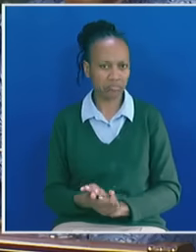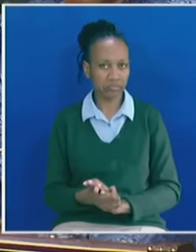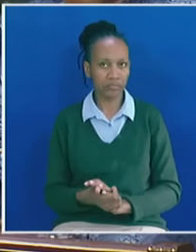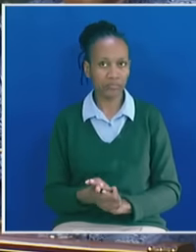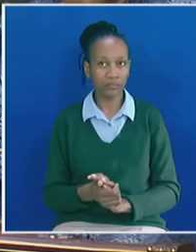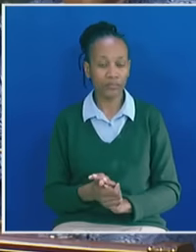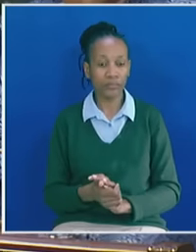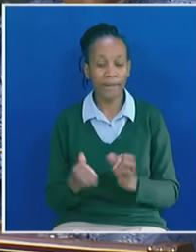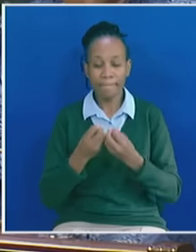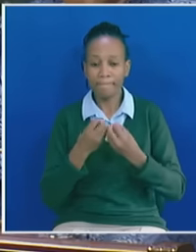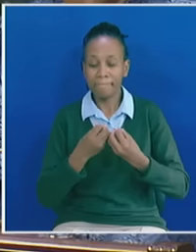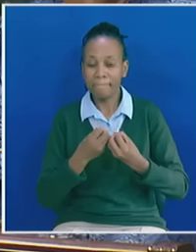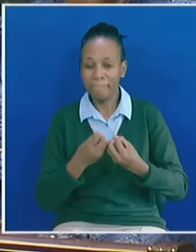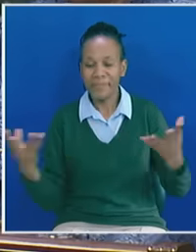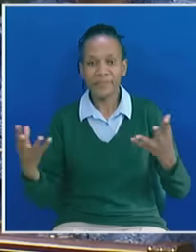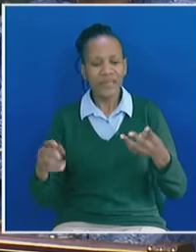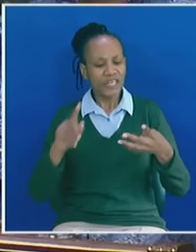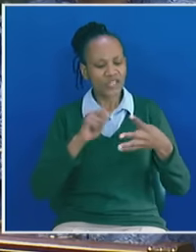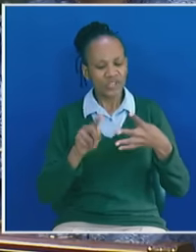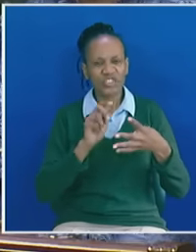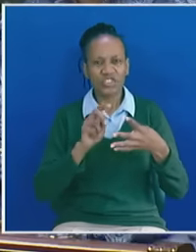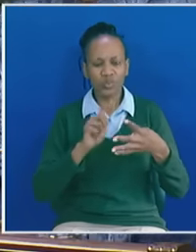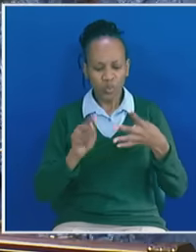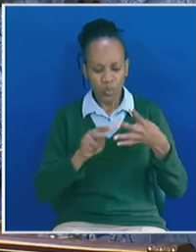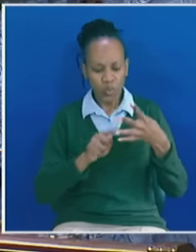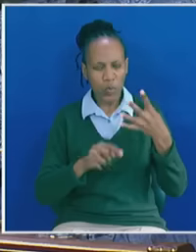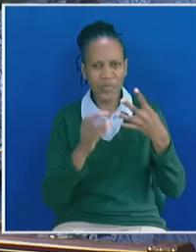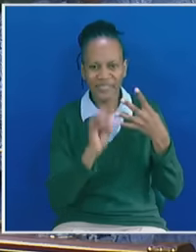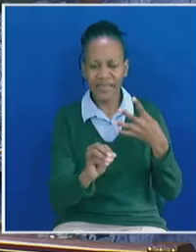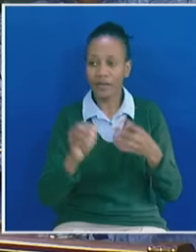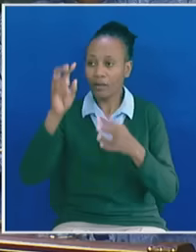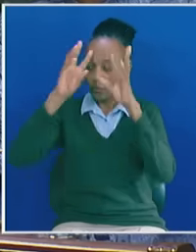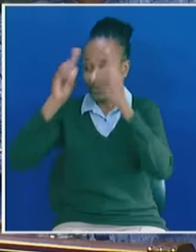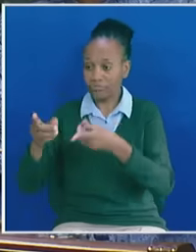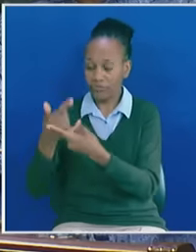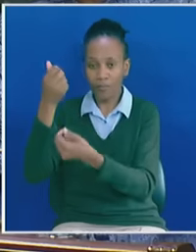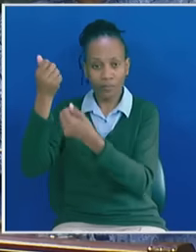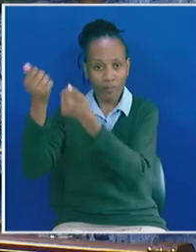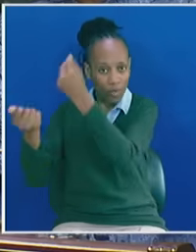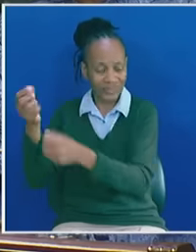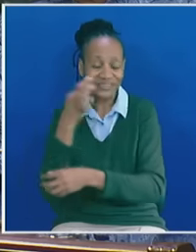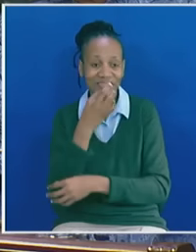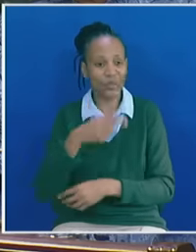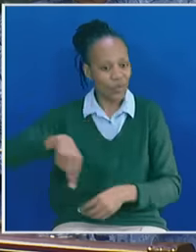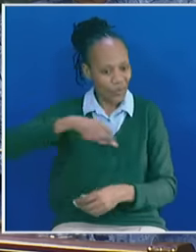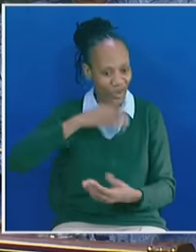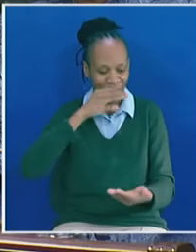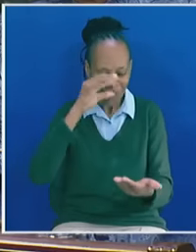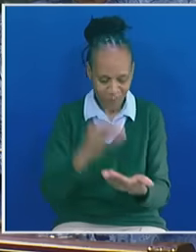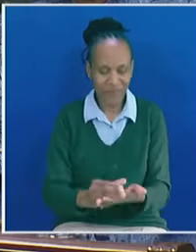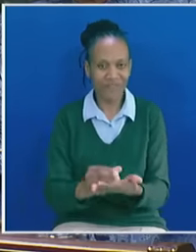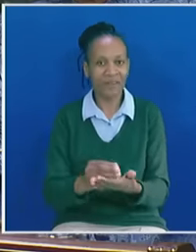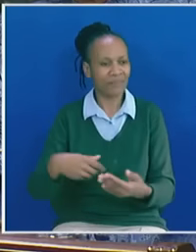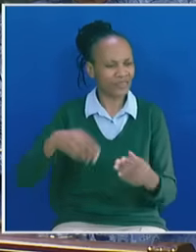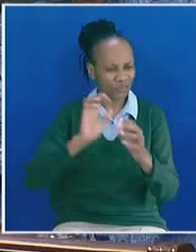the reasons of many people feel so good about this Constitutional Court ruling is that it confirms what we have known all